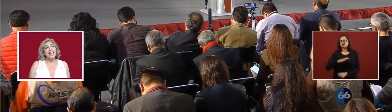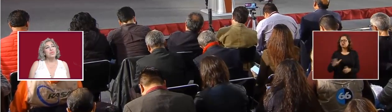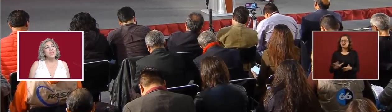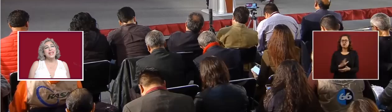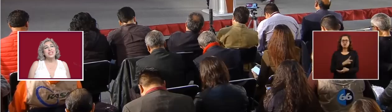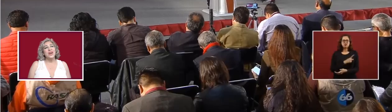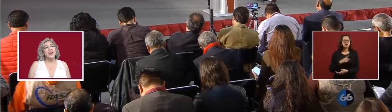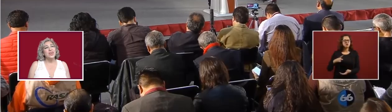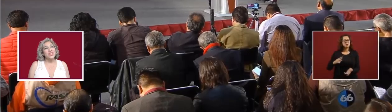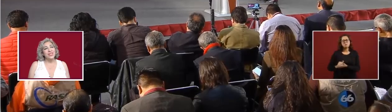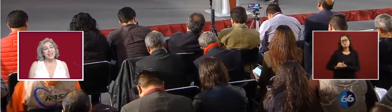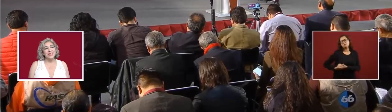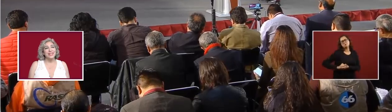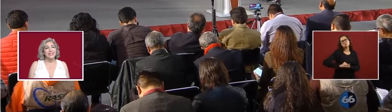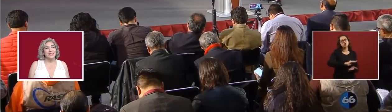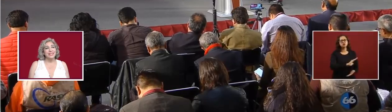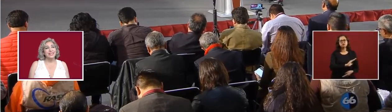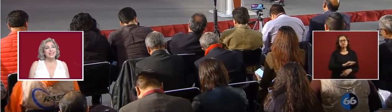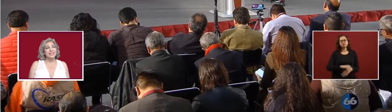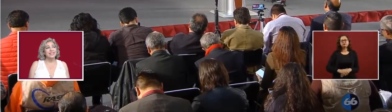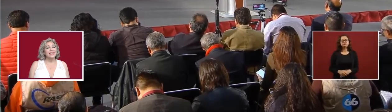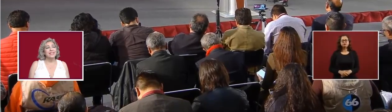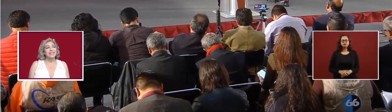and we need to unearth it